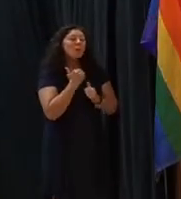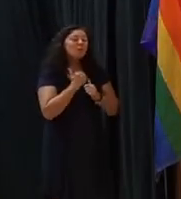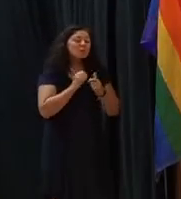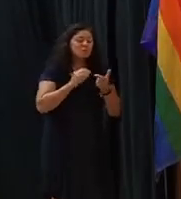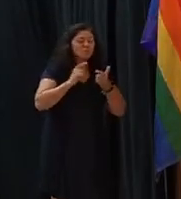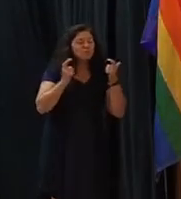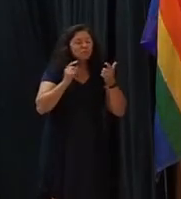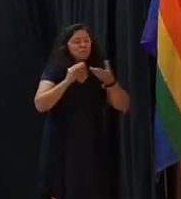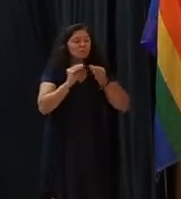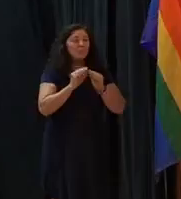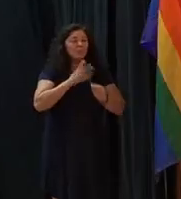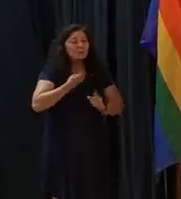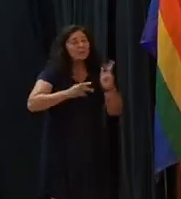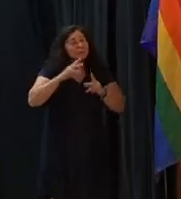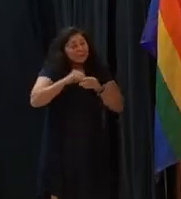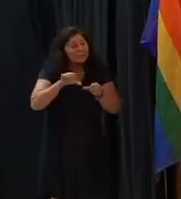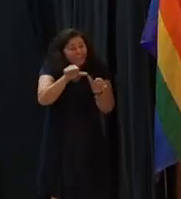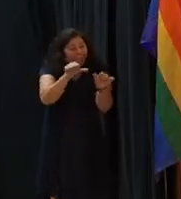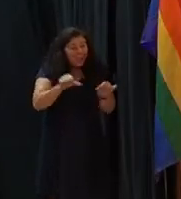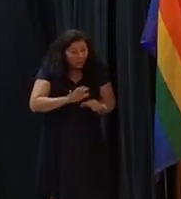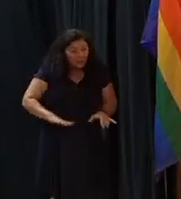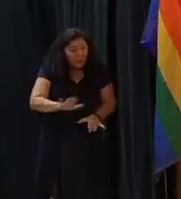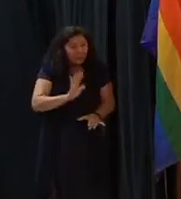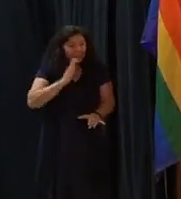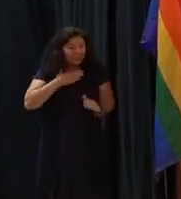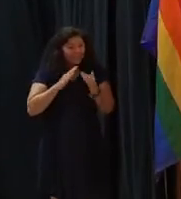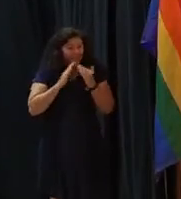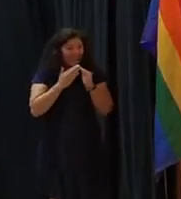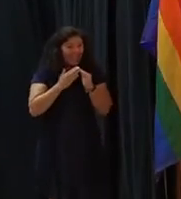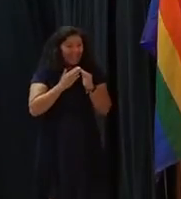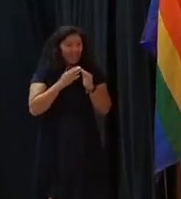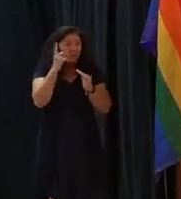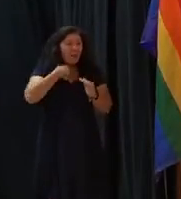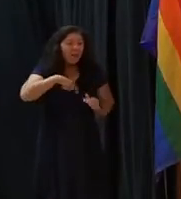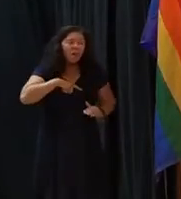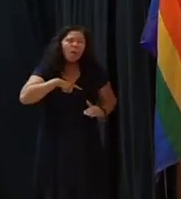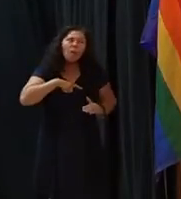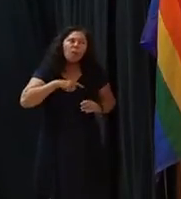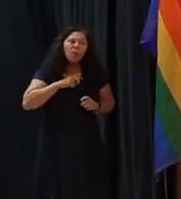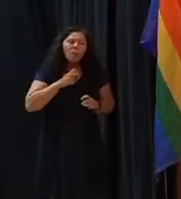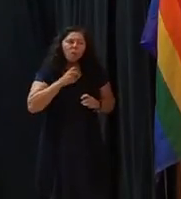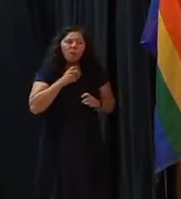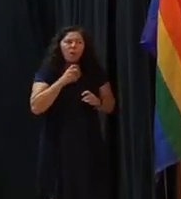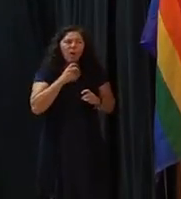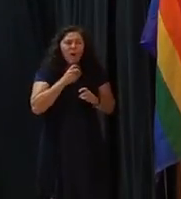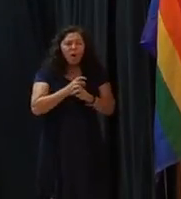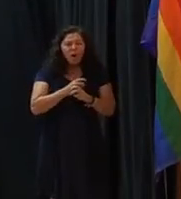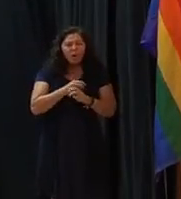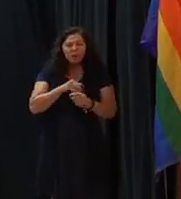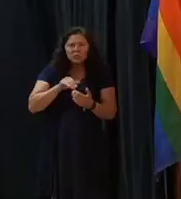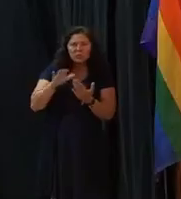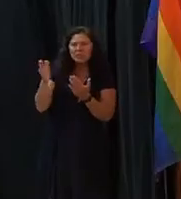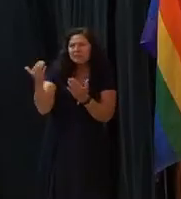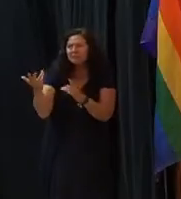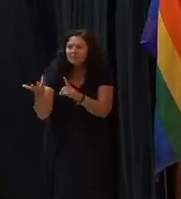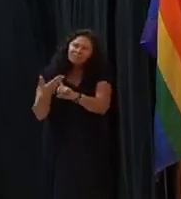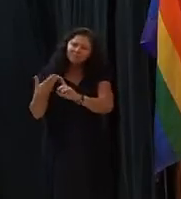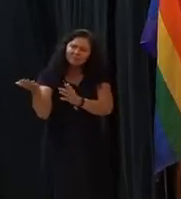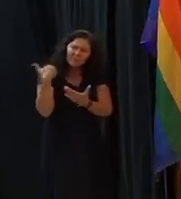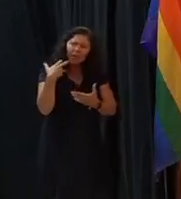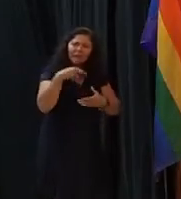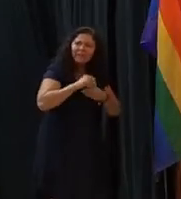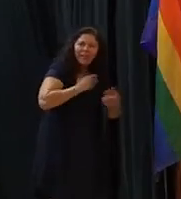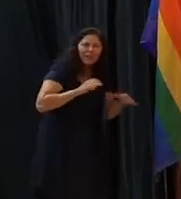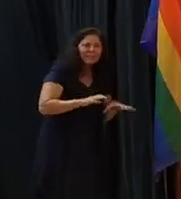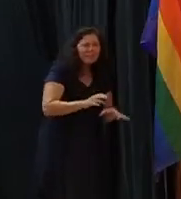people in the region. Okay, but it's very difficult for us to approach them, to involve them in our